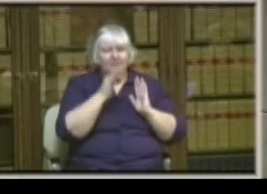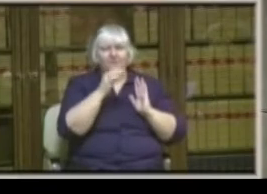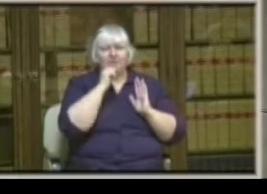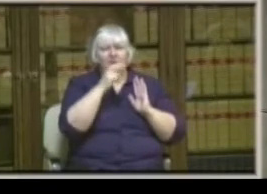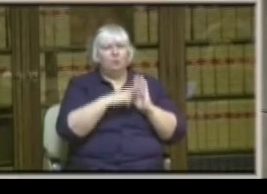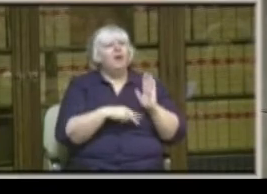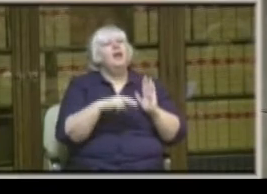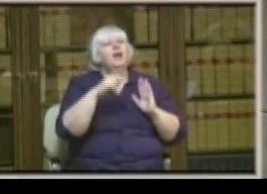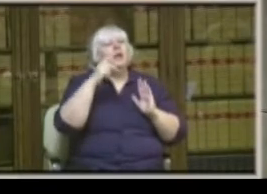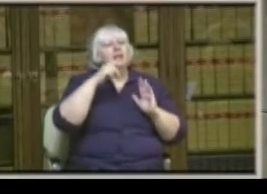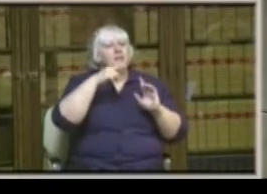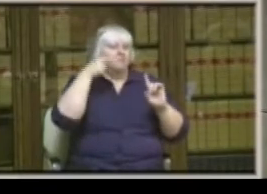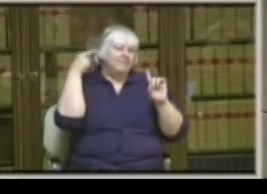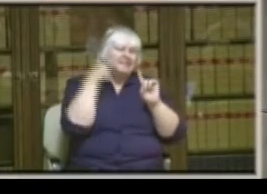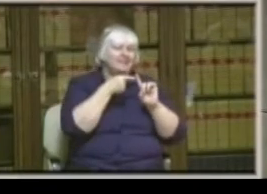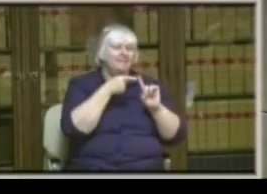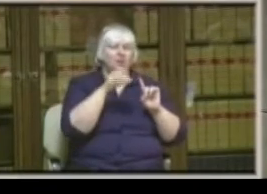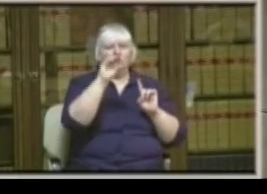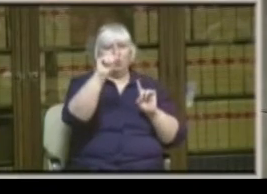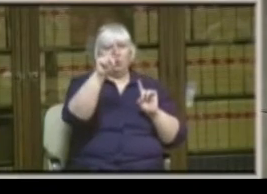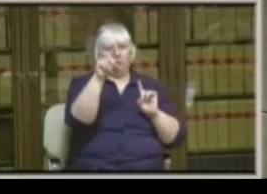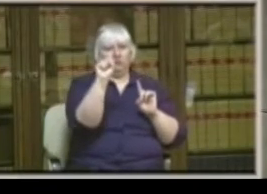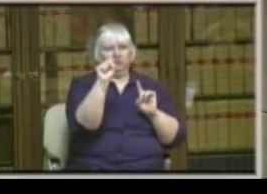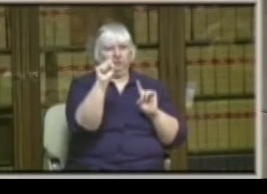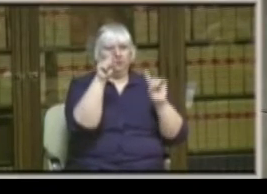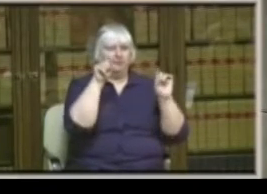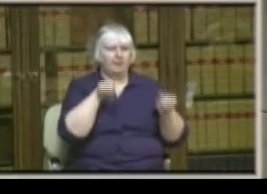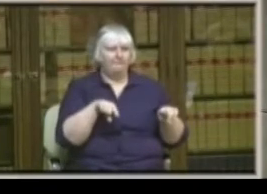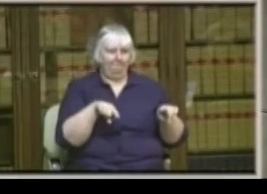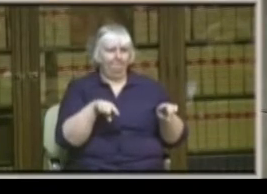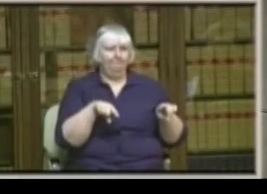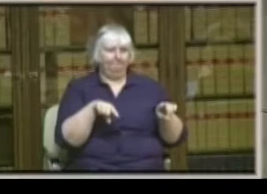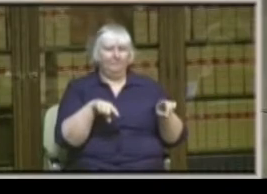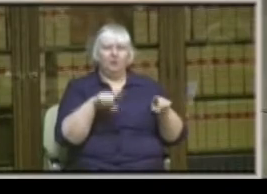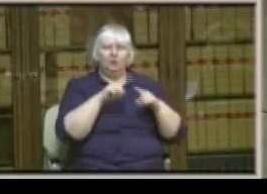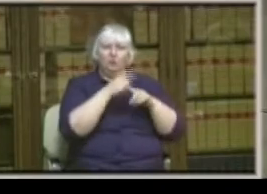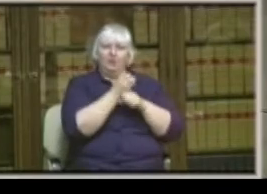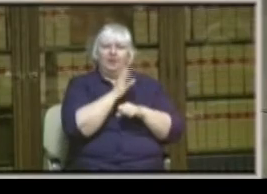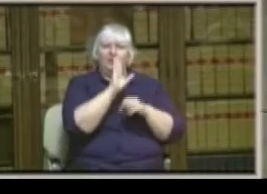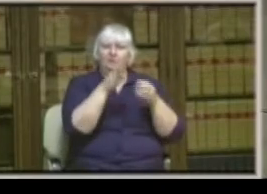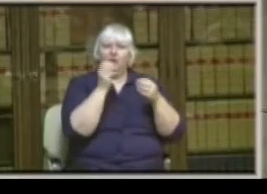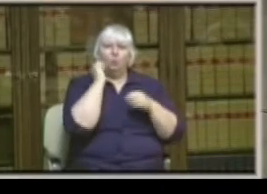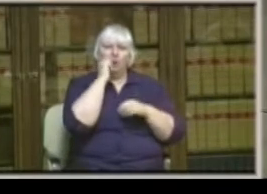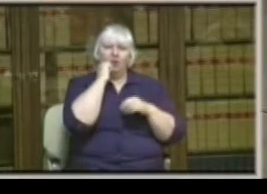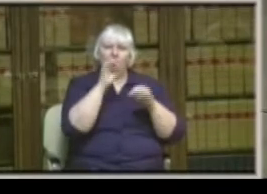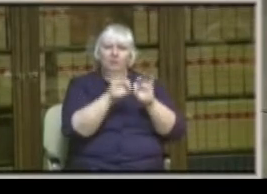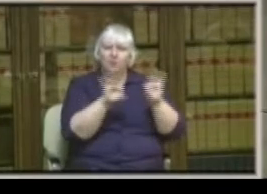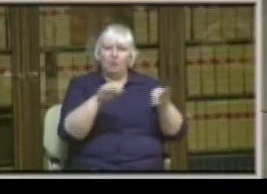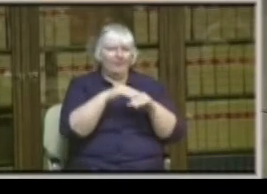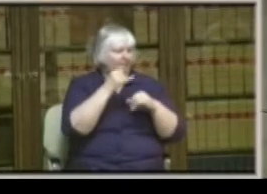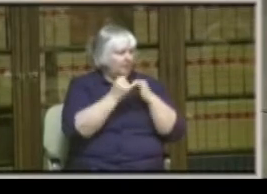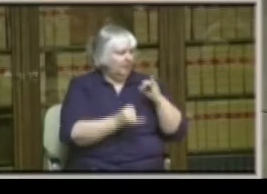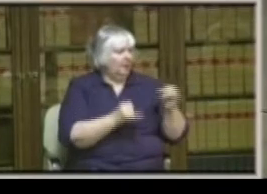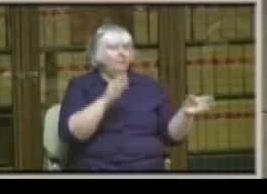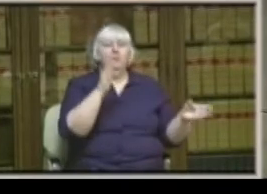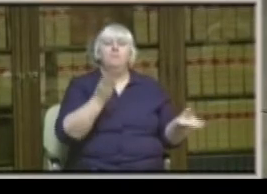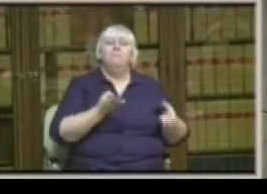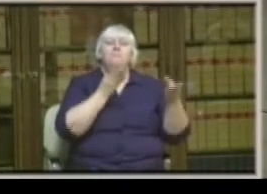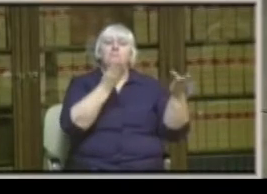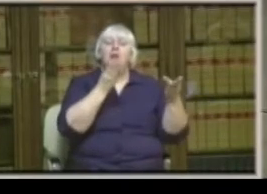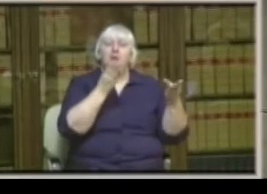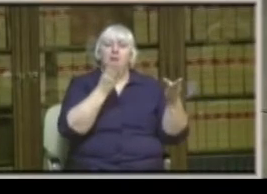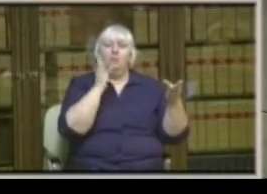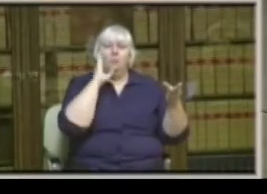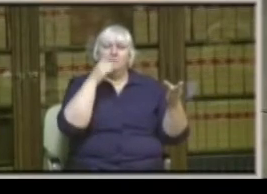to get at that exit exam, at that OAKS that you have to get that standard diploma at the end. The bill would say